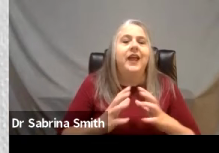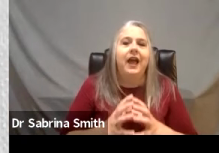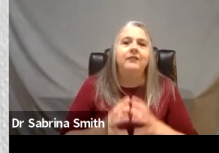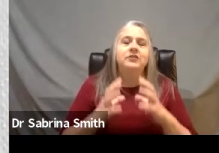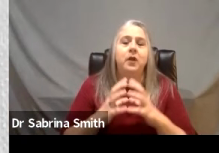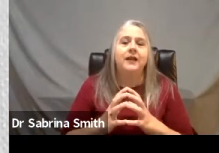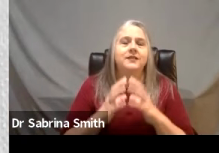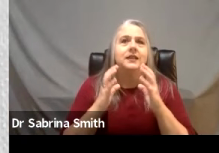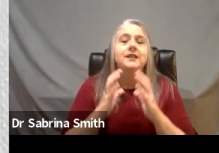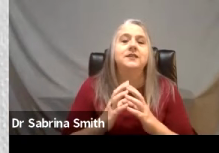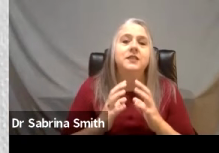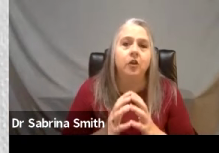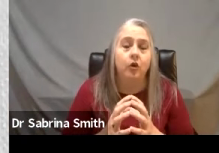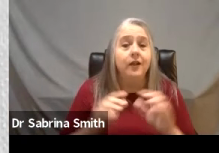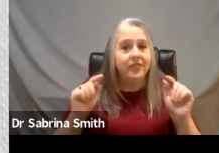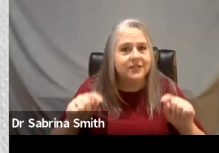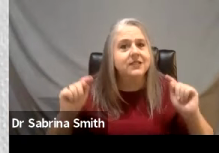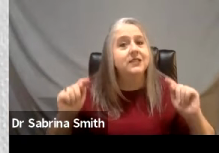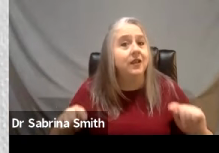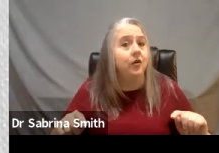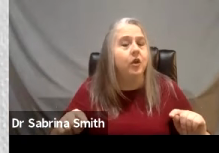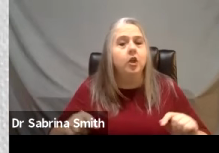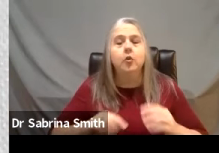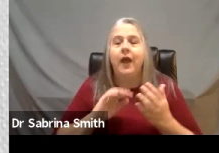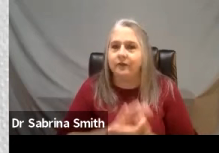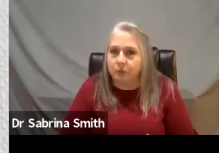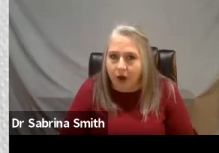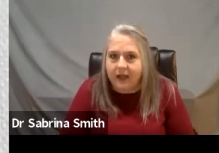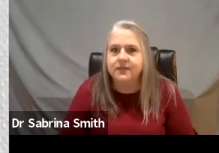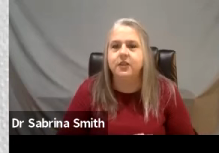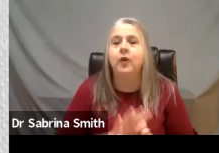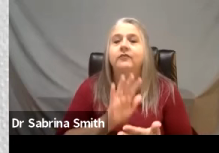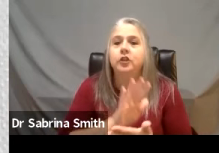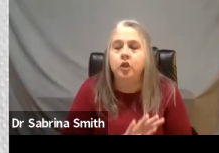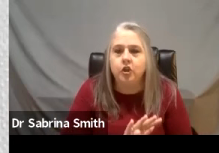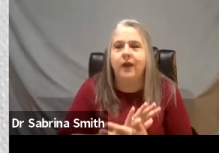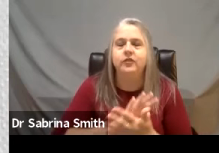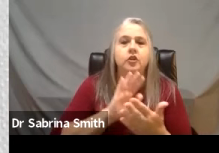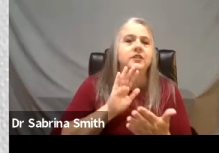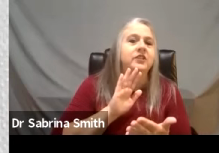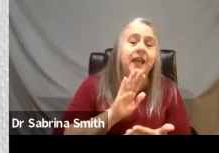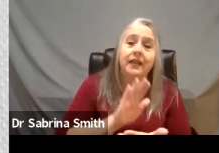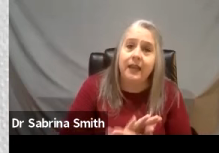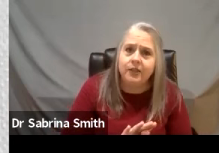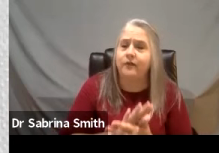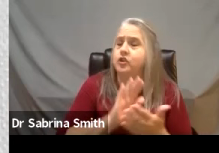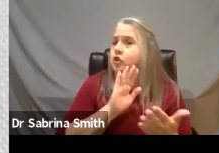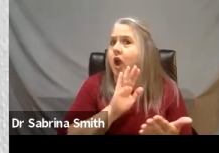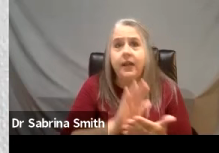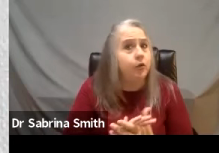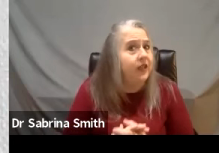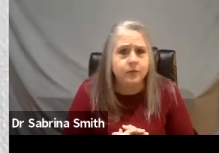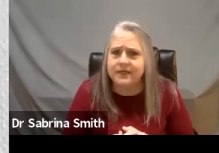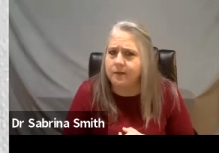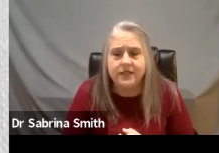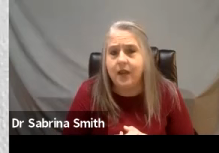they have to practice it. It's a skill. This is a skill. You have to practice it. You have to learn. You have to learn different techniques. You have to try